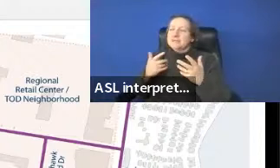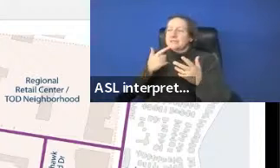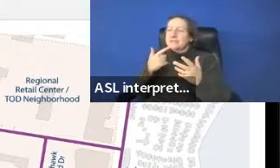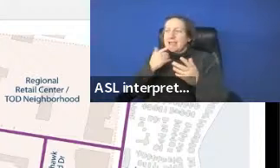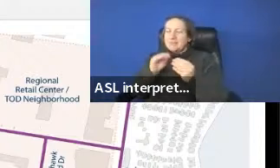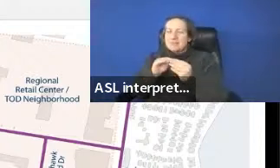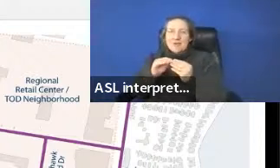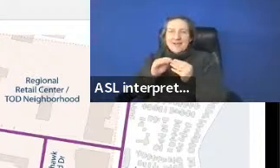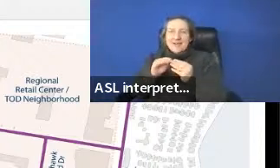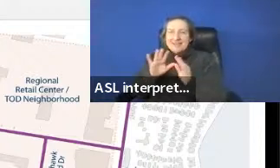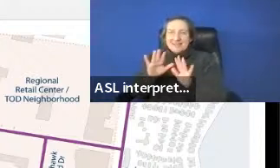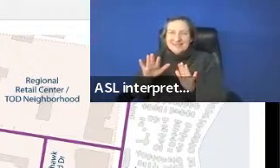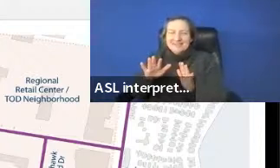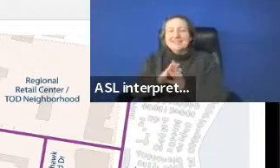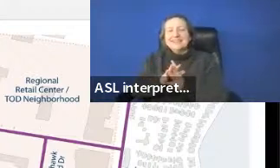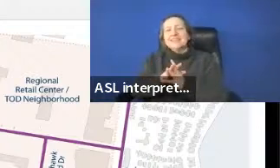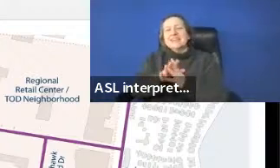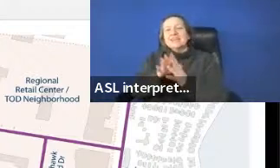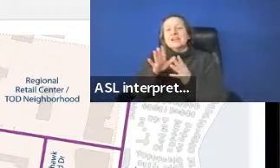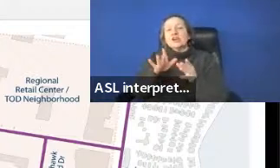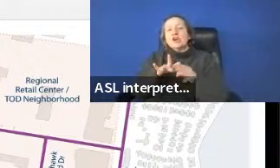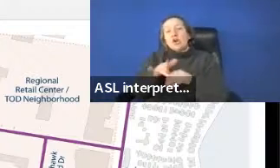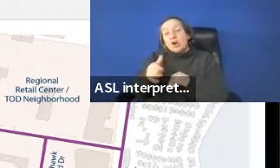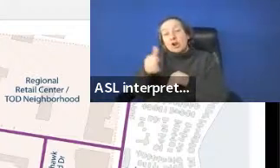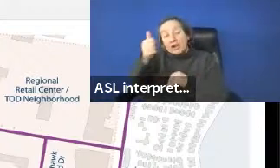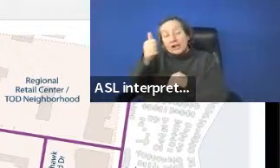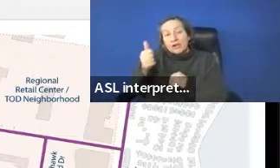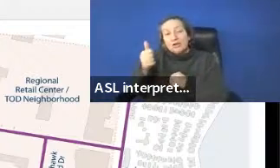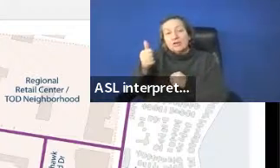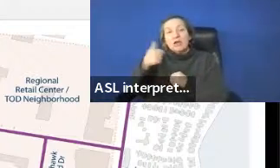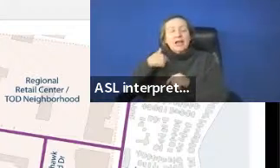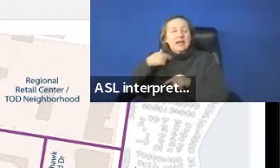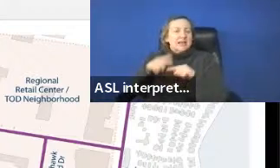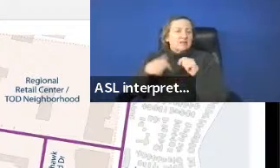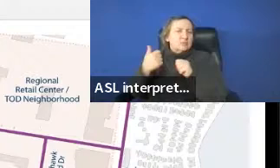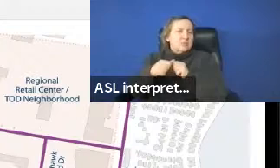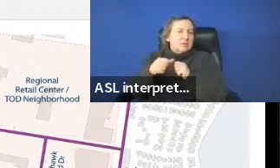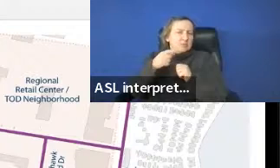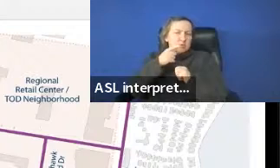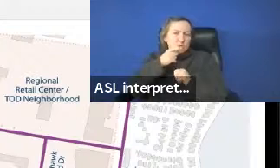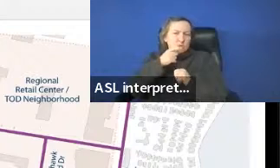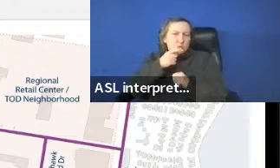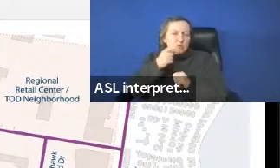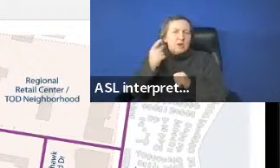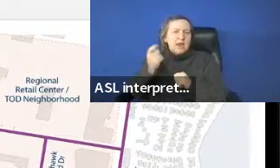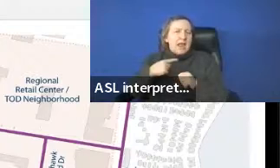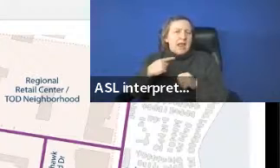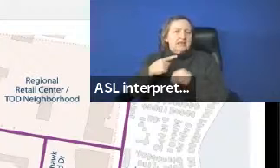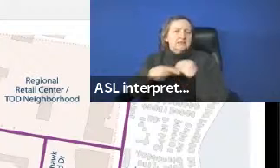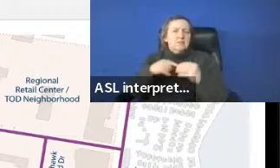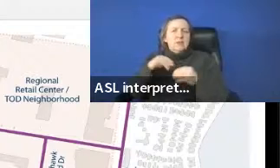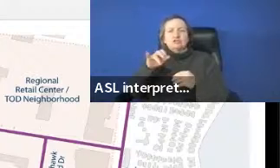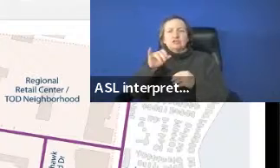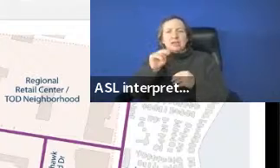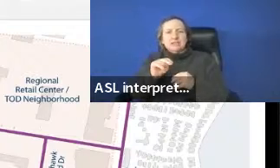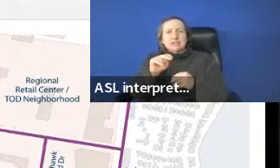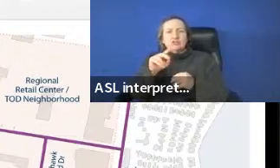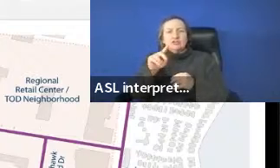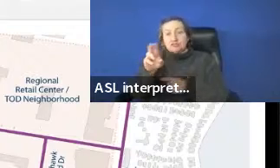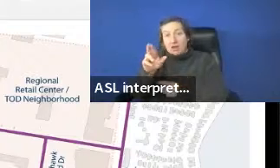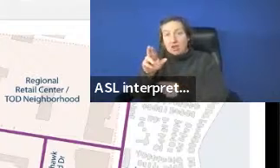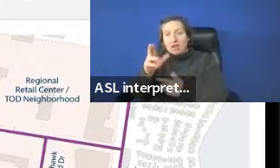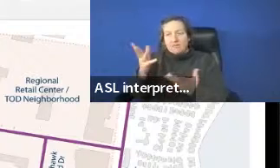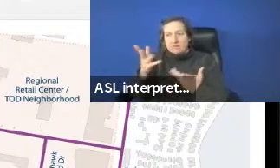my statement. When earlier, I can't remember who it was, asked about Jansen Drive and what Jansen Drive was going to